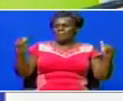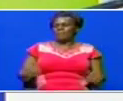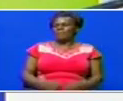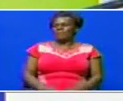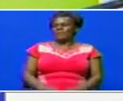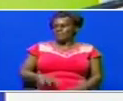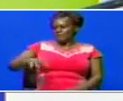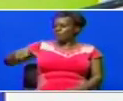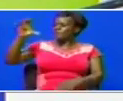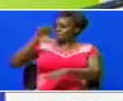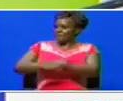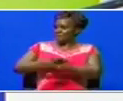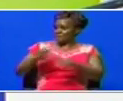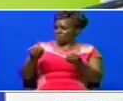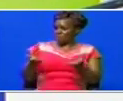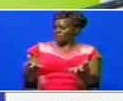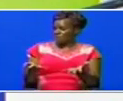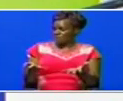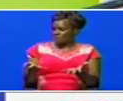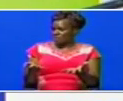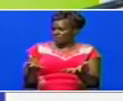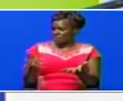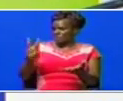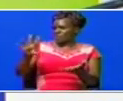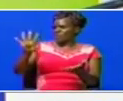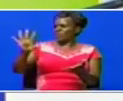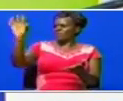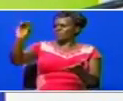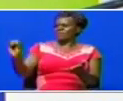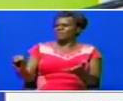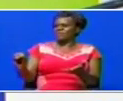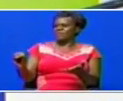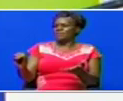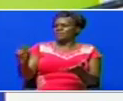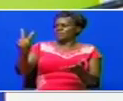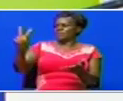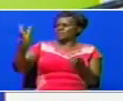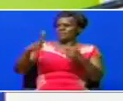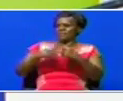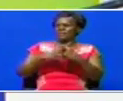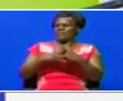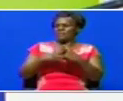The number of counties the candidate has attained at least 25%,